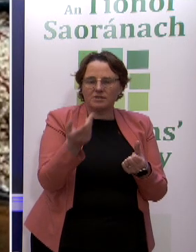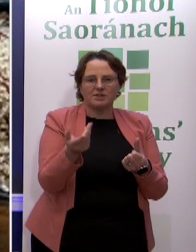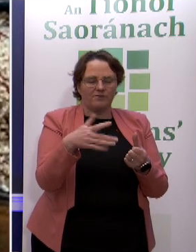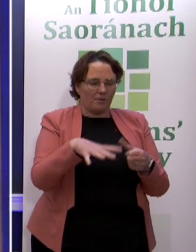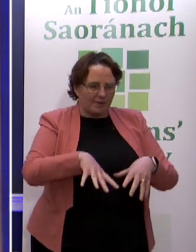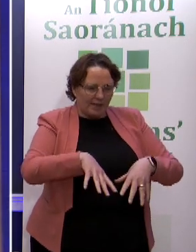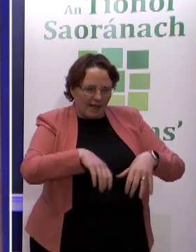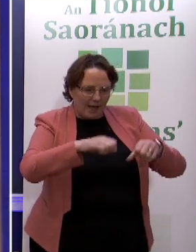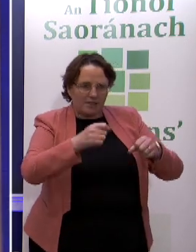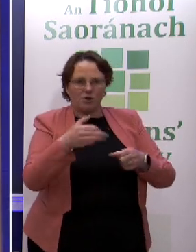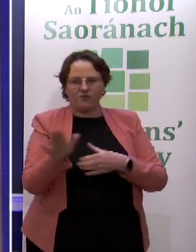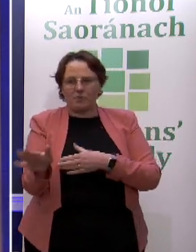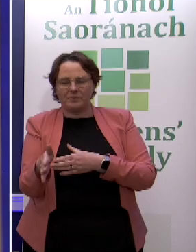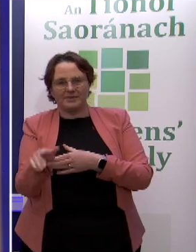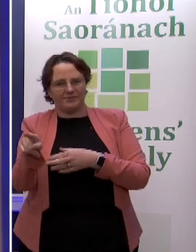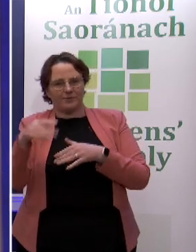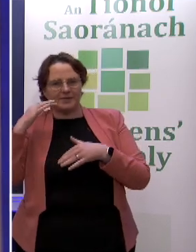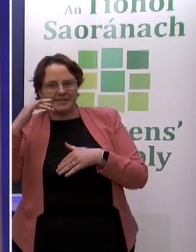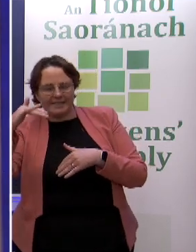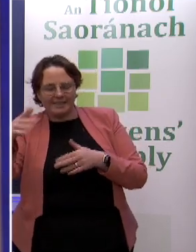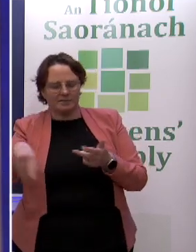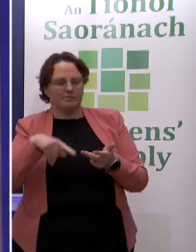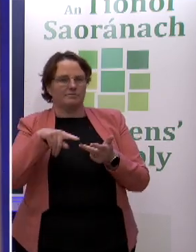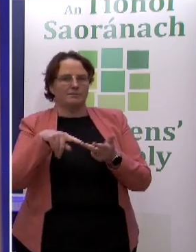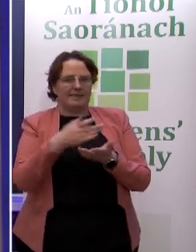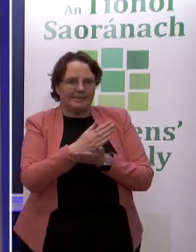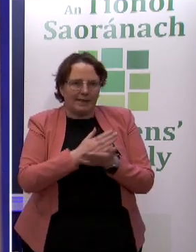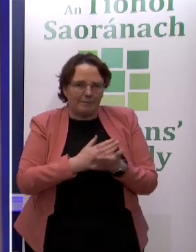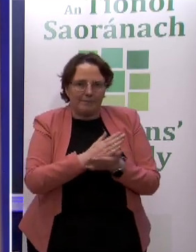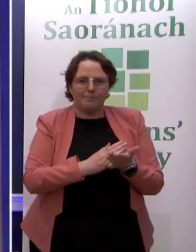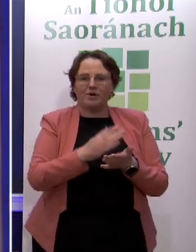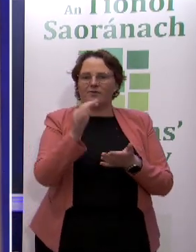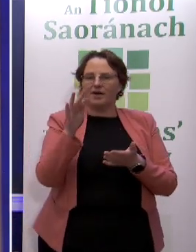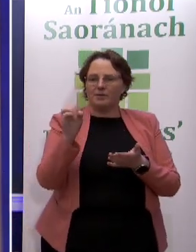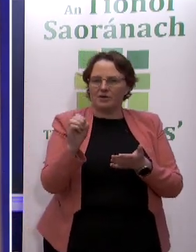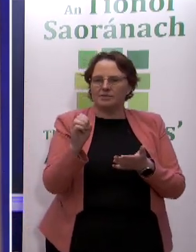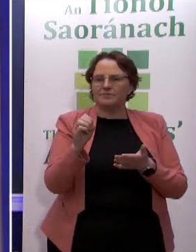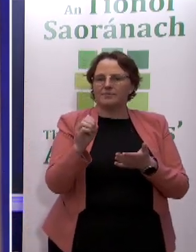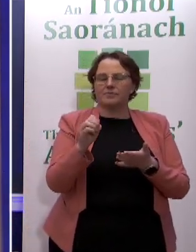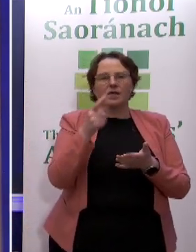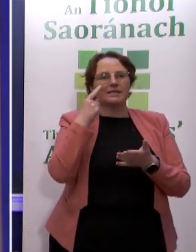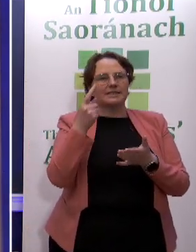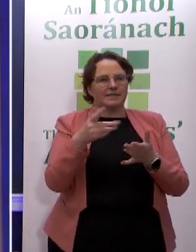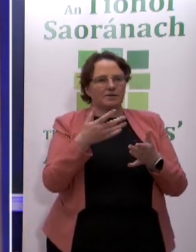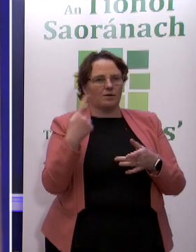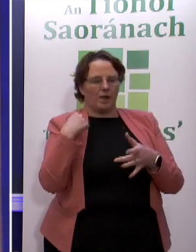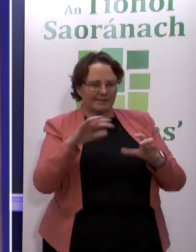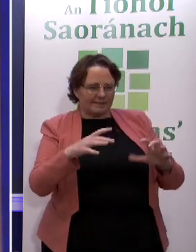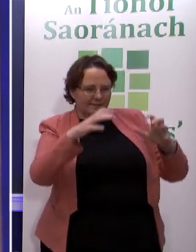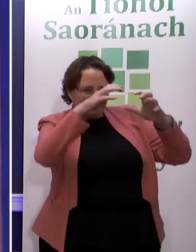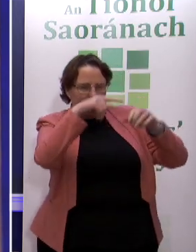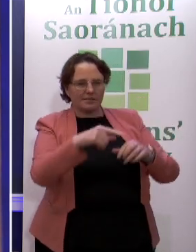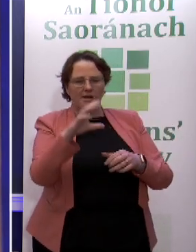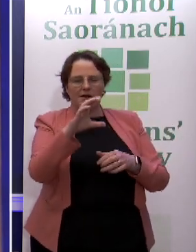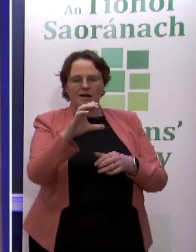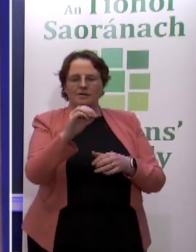land or from the seas, timber, fibers, like on the left there, they're cotton fibers being harvested.